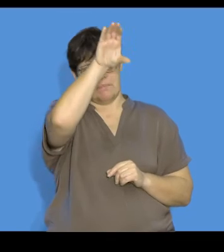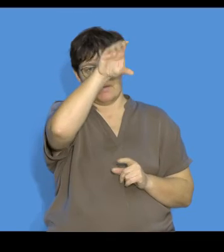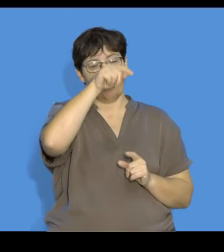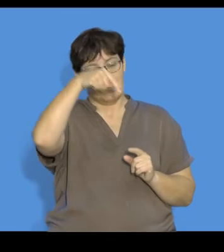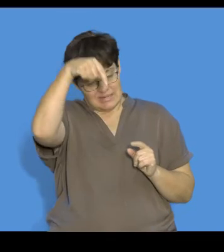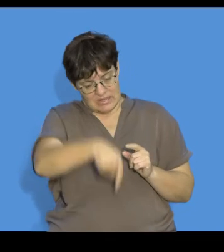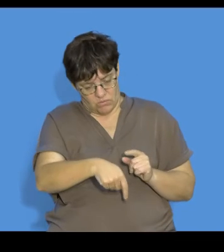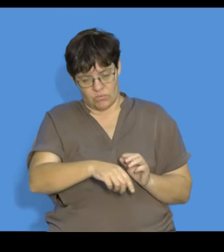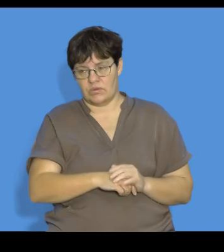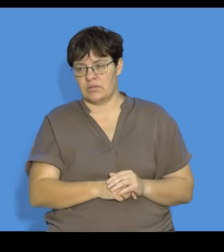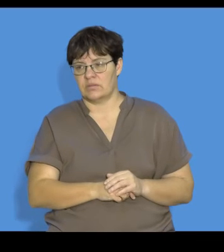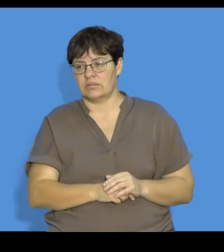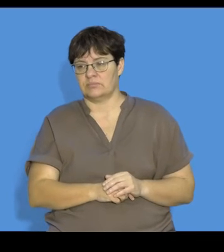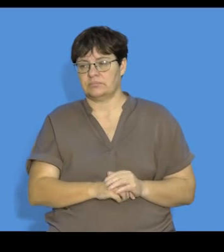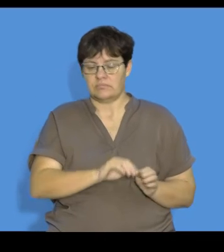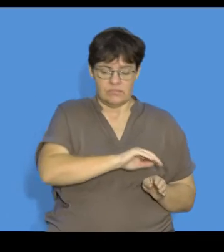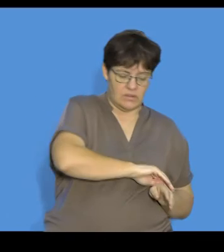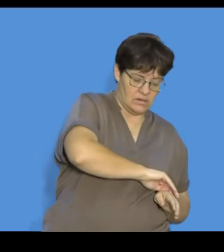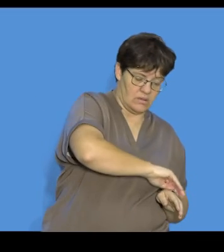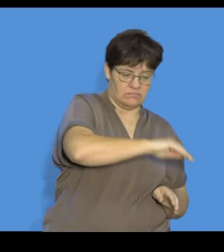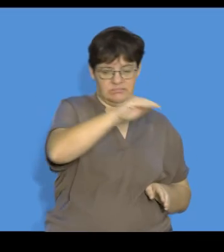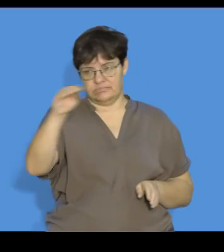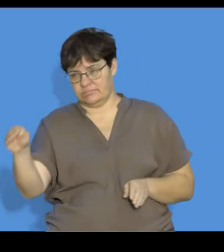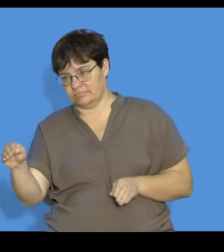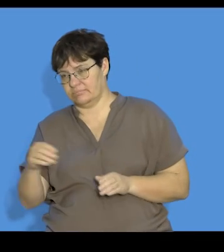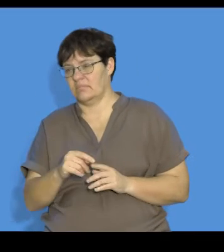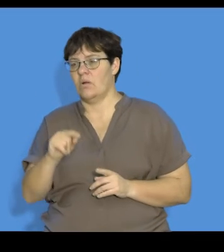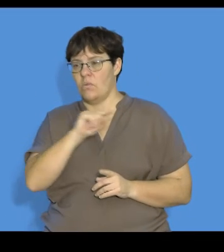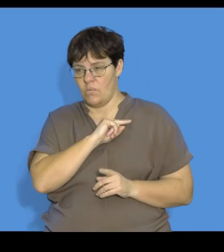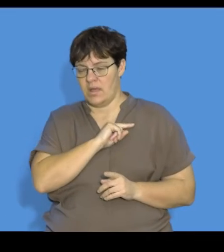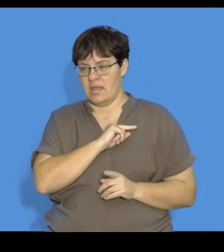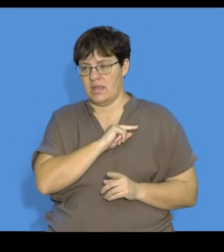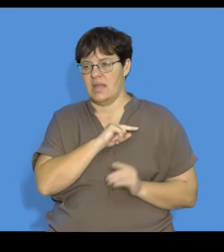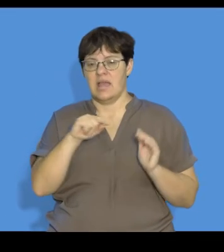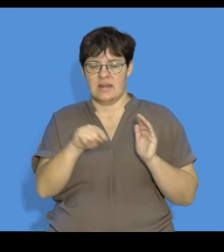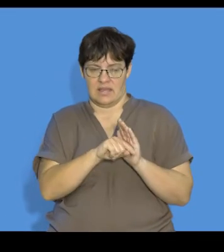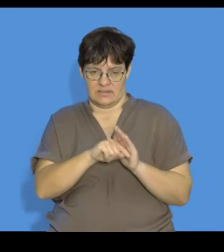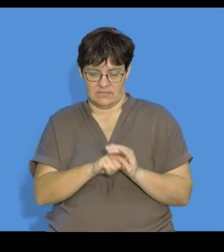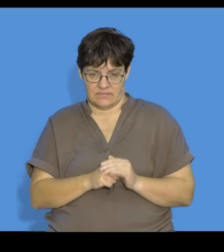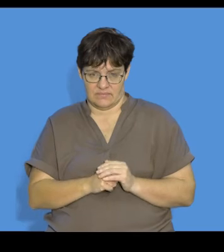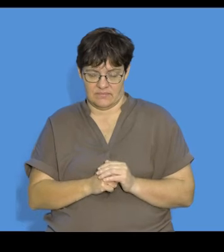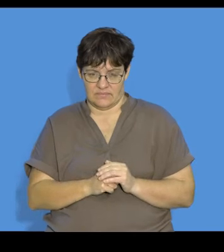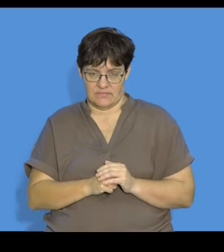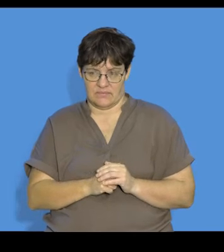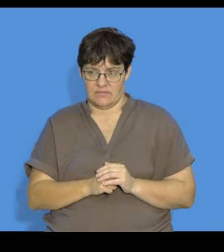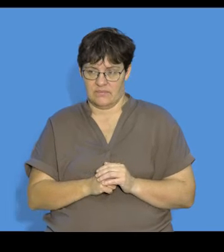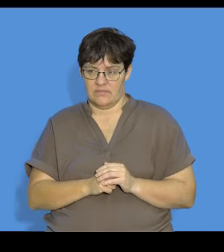informs that this graph must be reflected in order to then